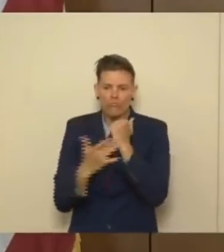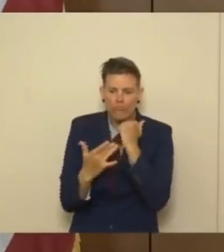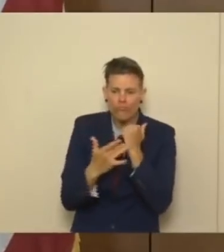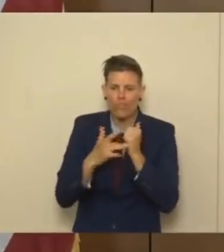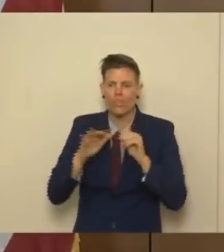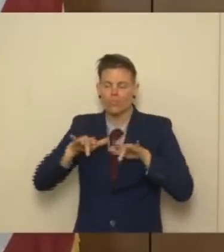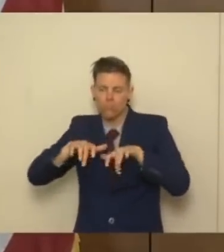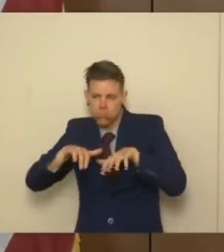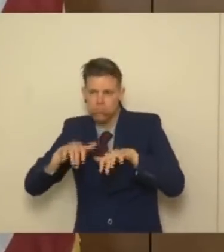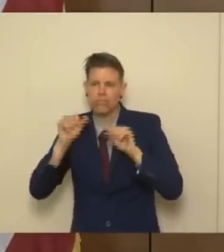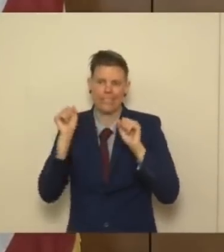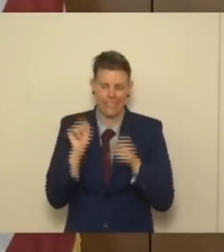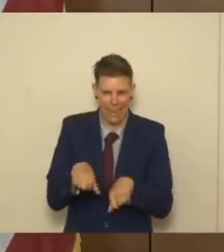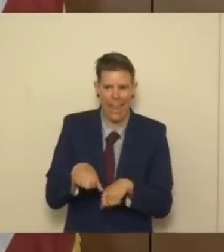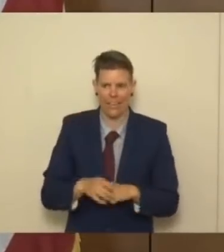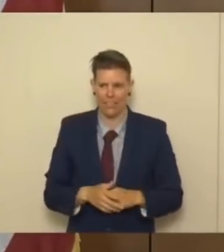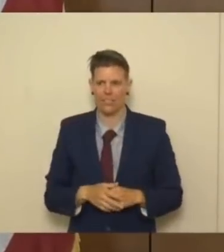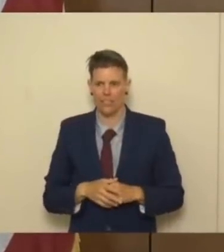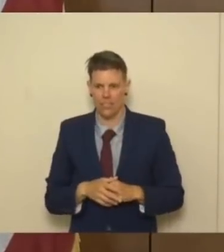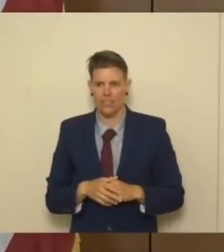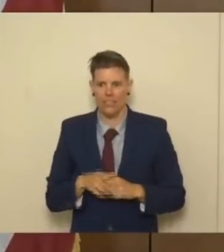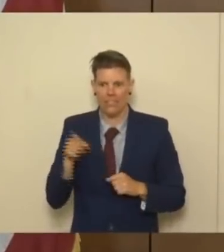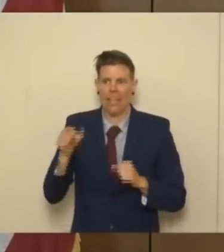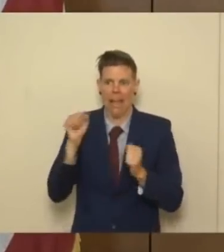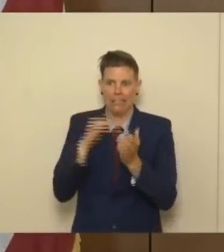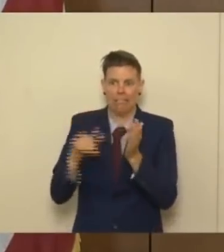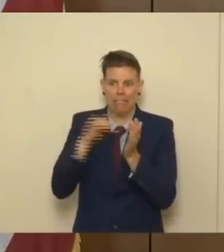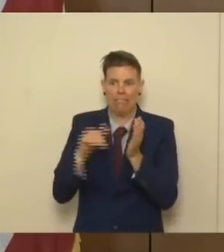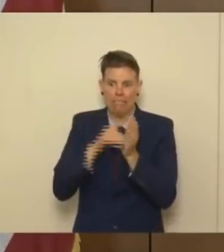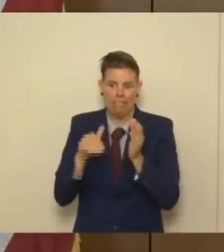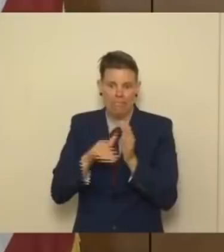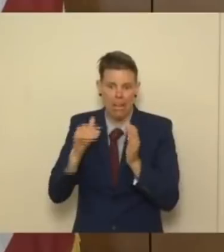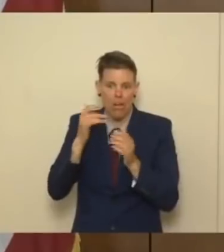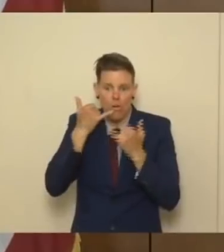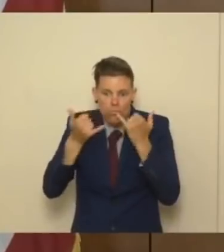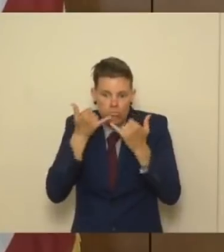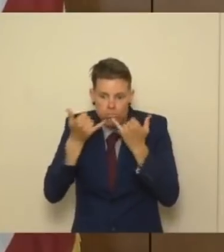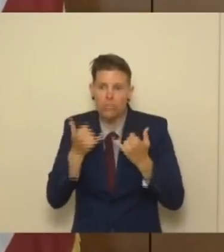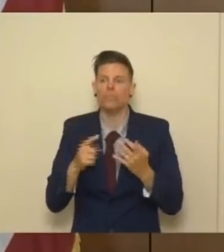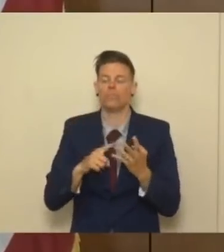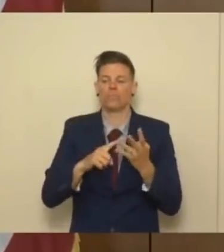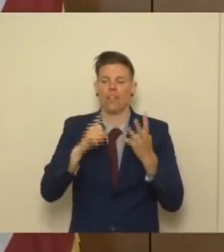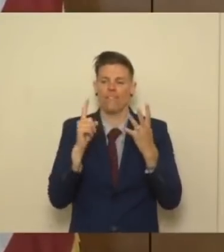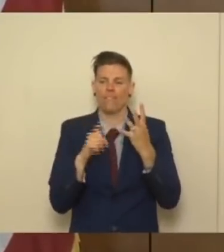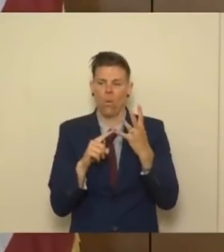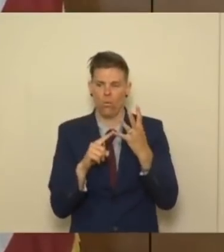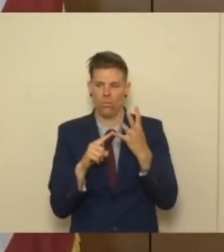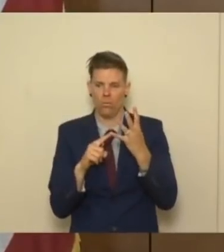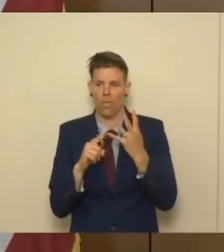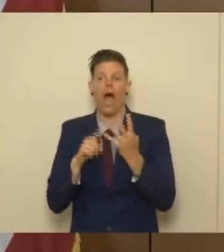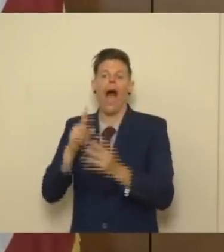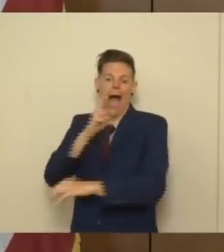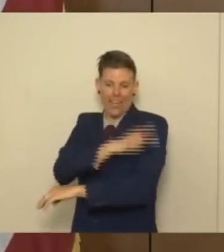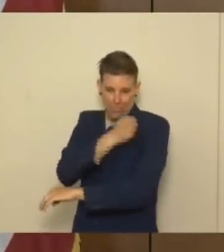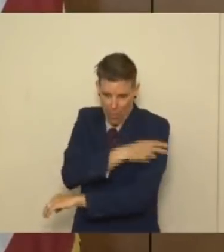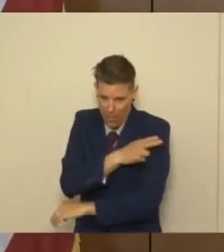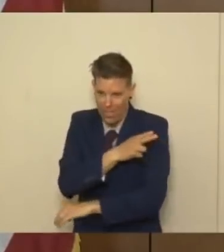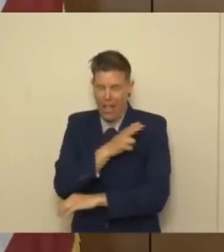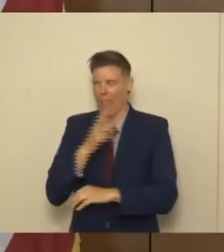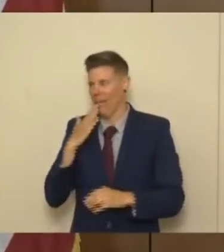all the time. 4th one. Hospitals, thank you. Without seeing it, I've gotten very, very accustomed to having these right on the screen.